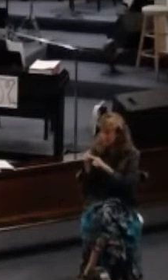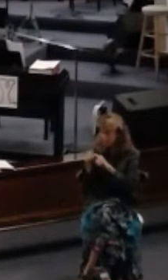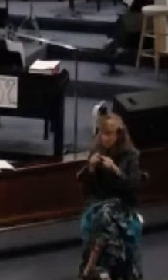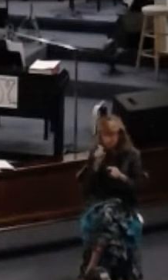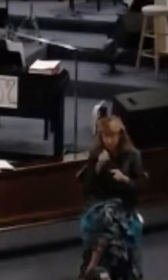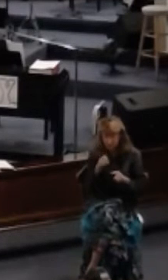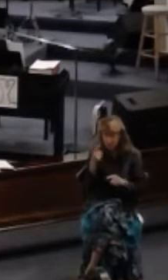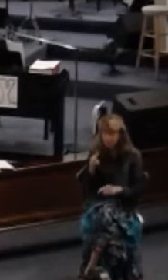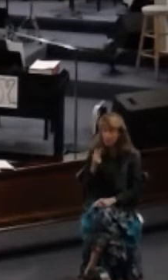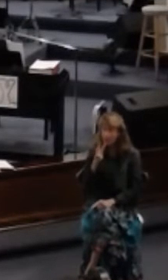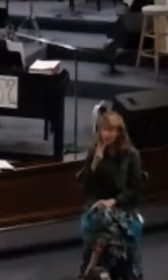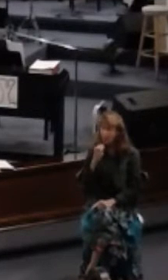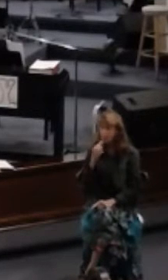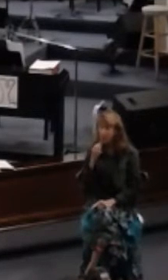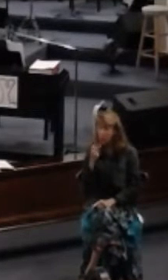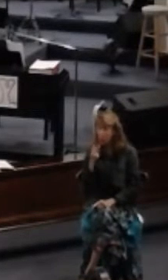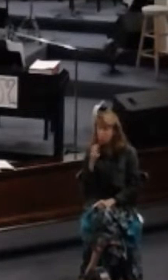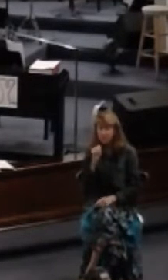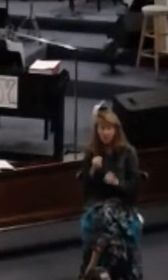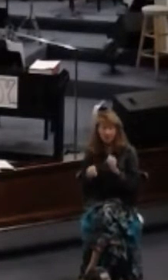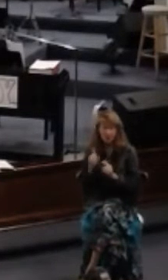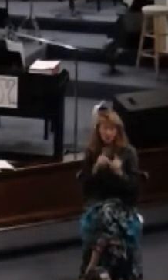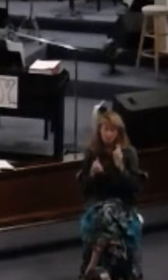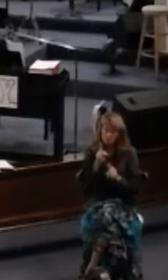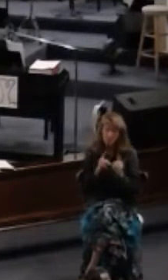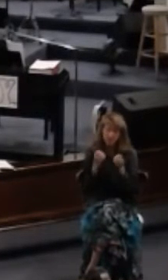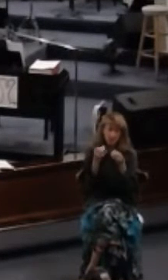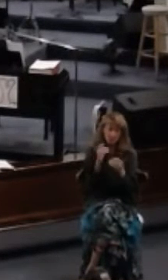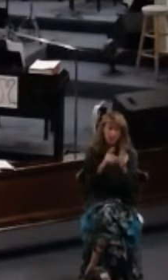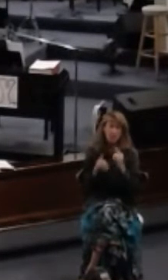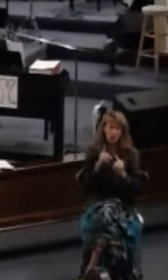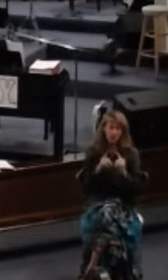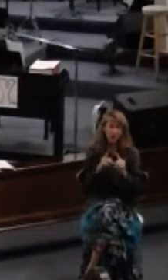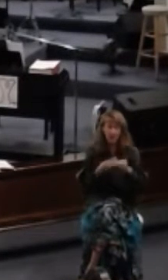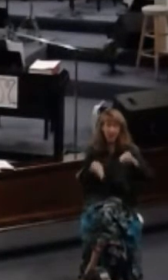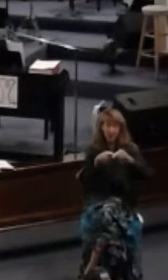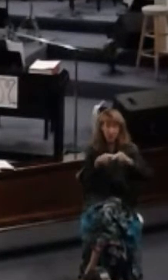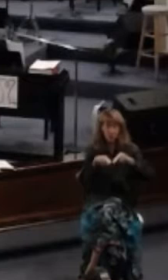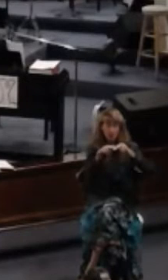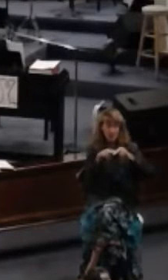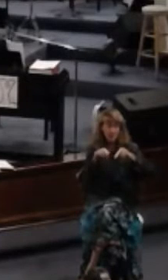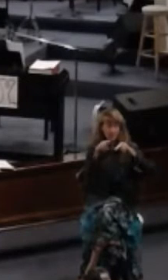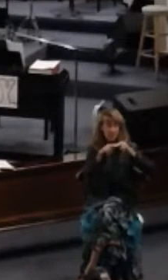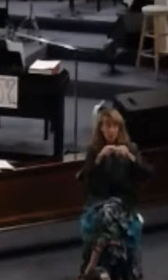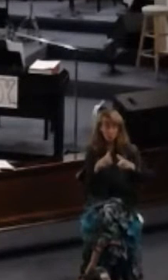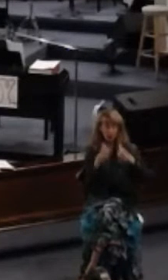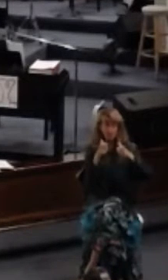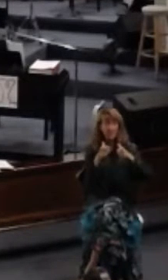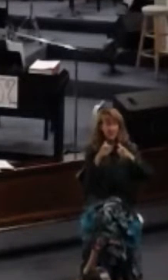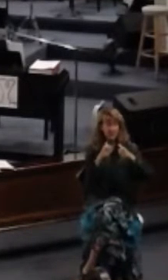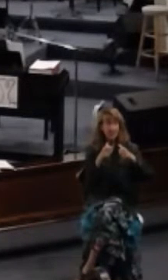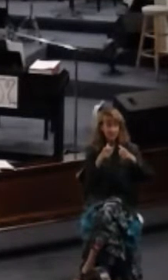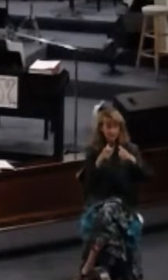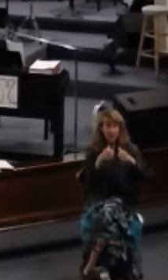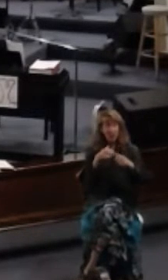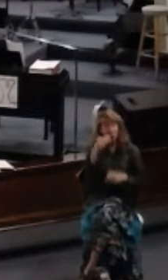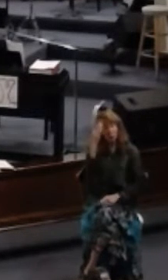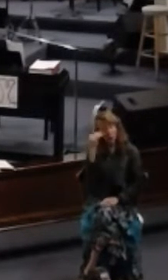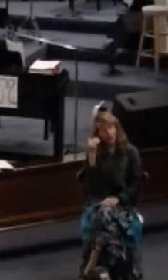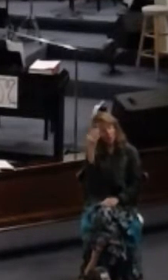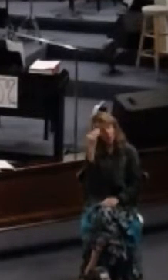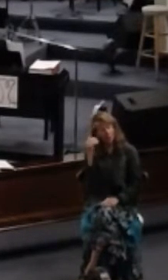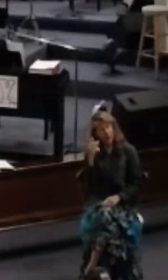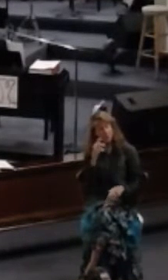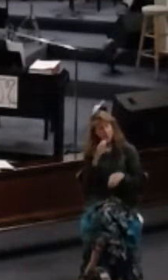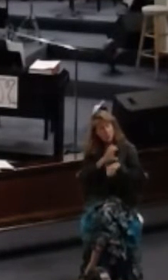it says the number of disciples increased rapidly. Well, what caused